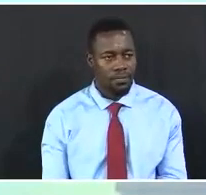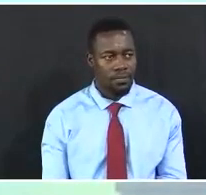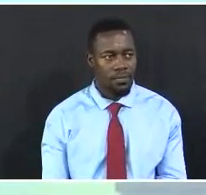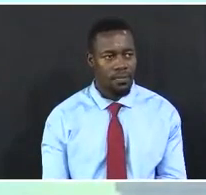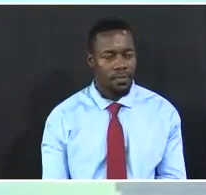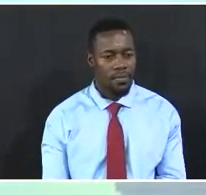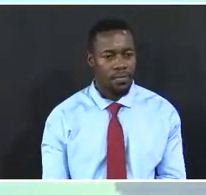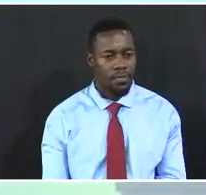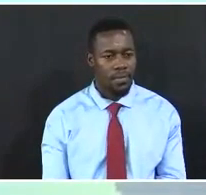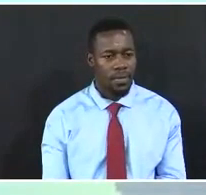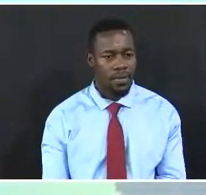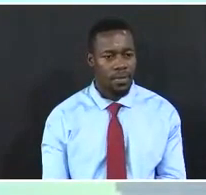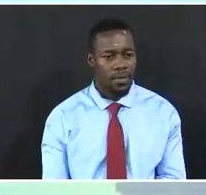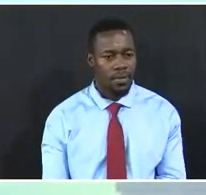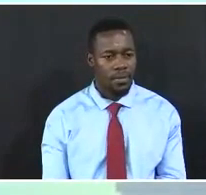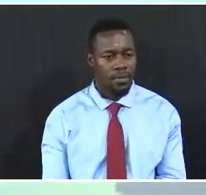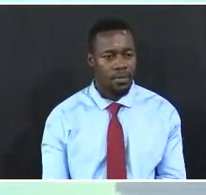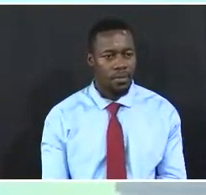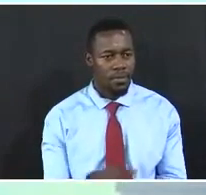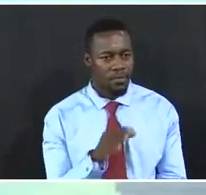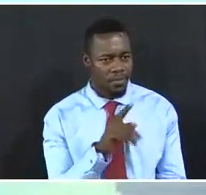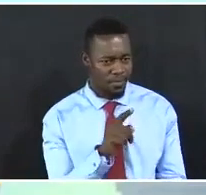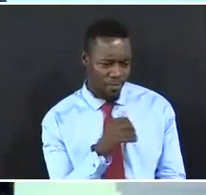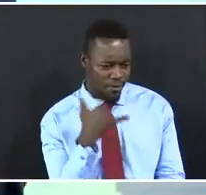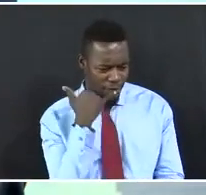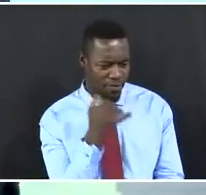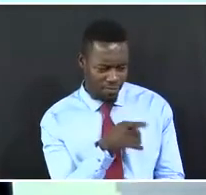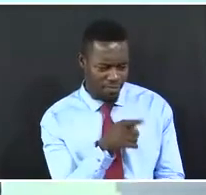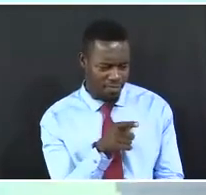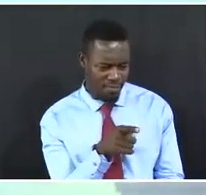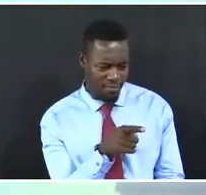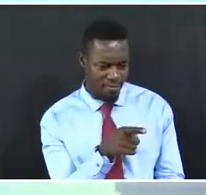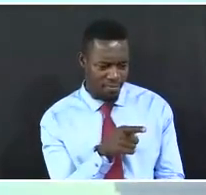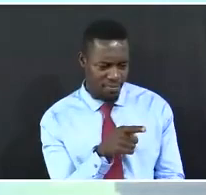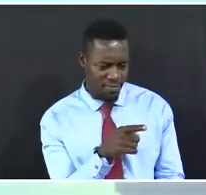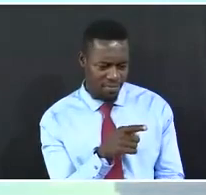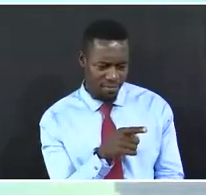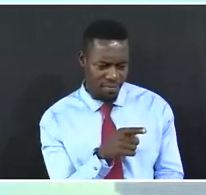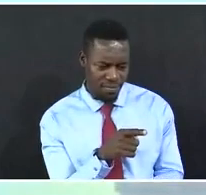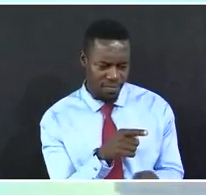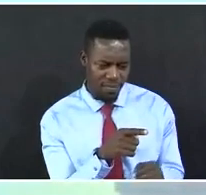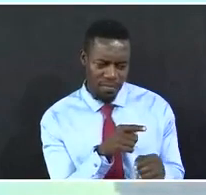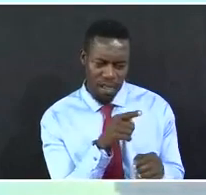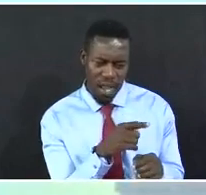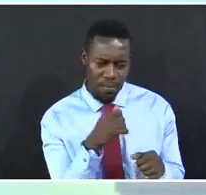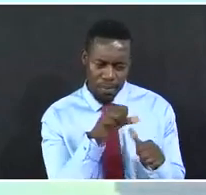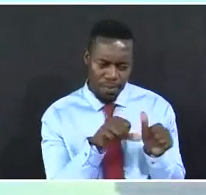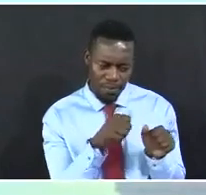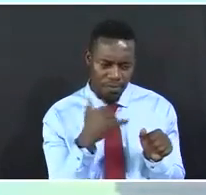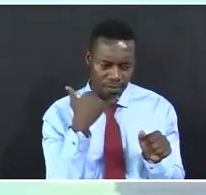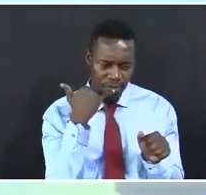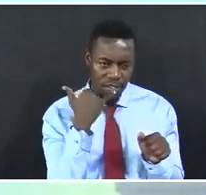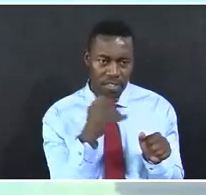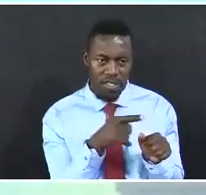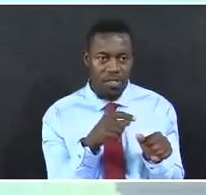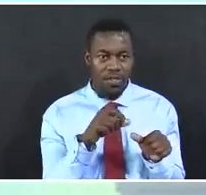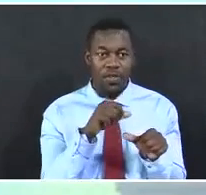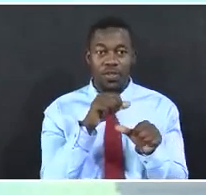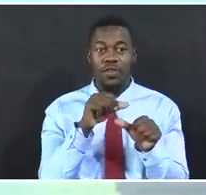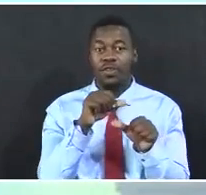So just talking about phones, I just want to say that at the heart of it, it's not about the